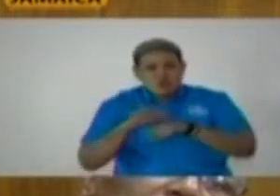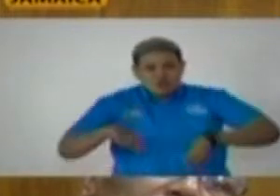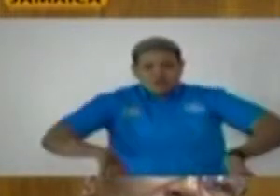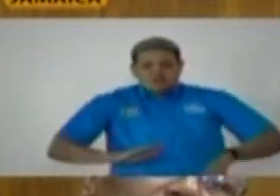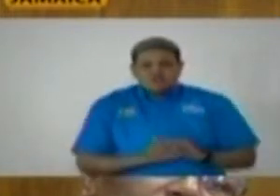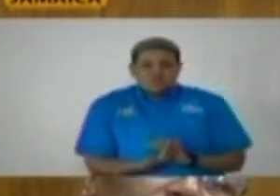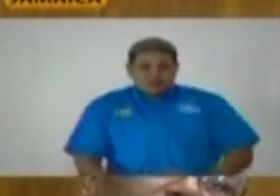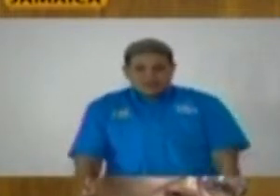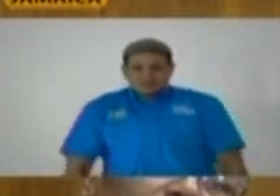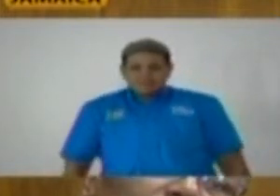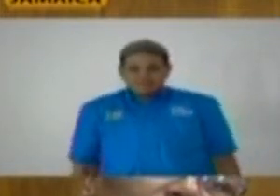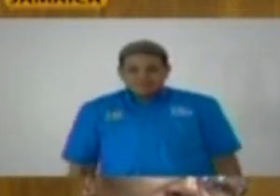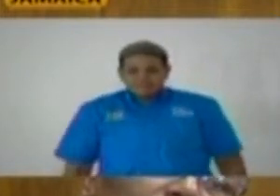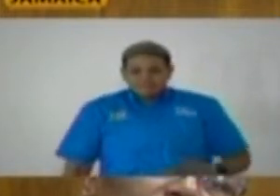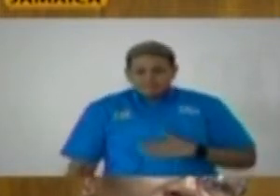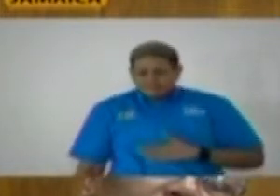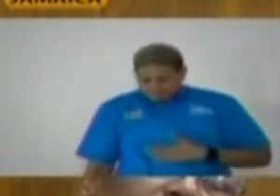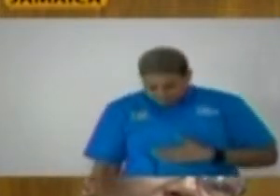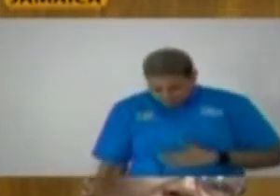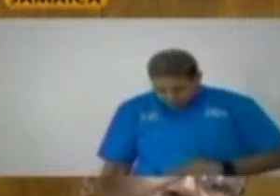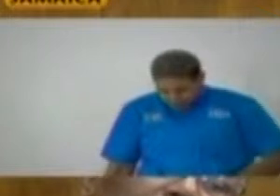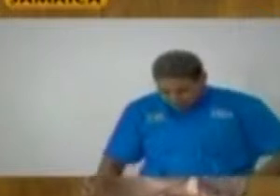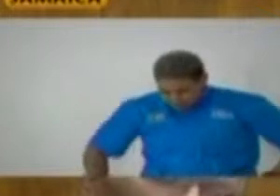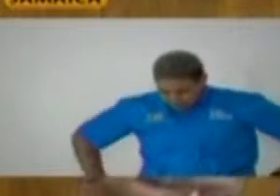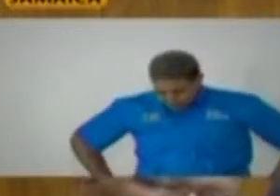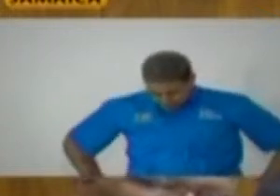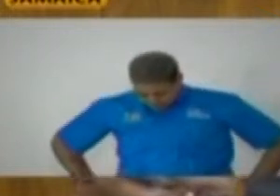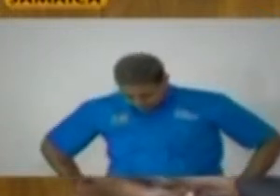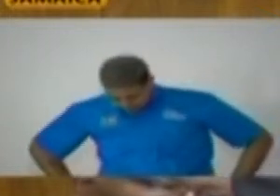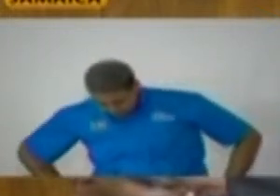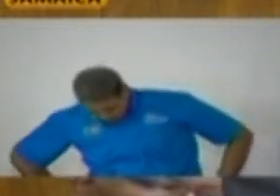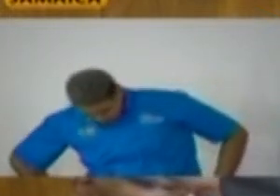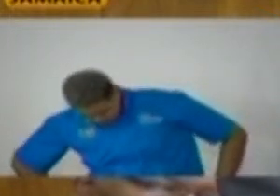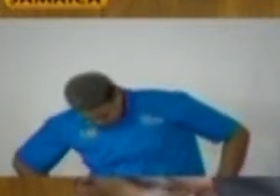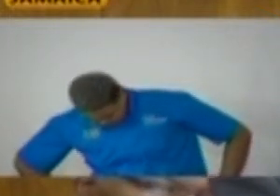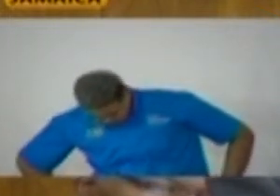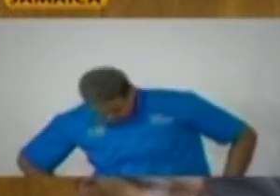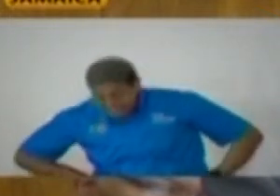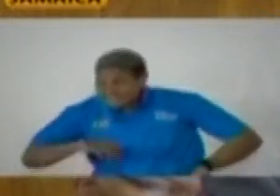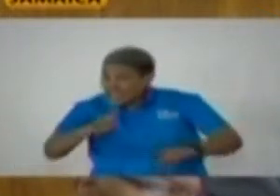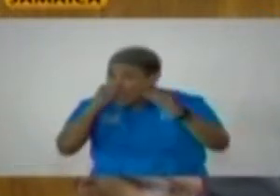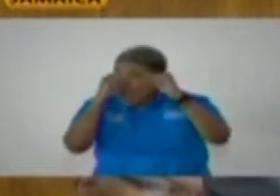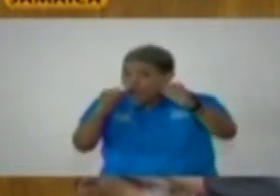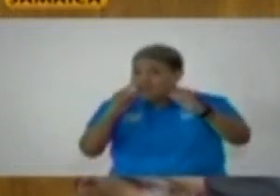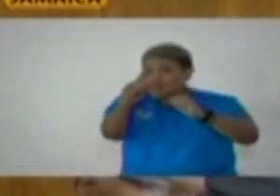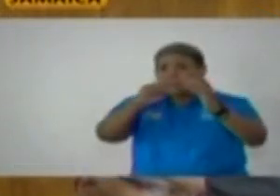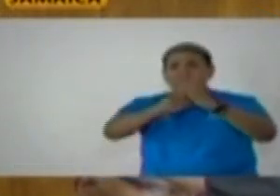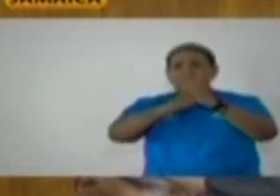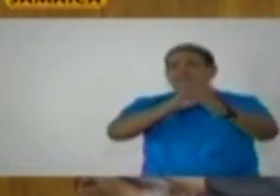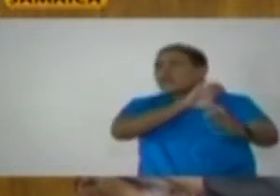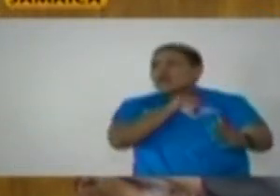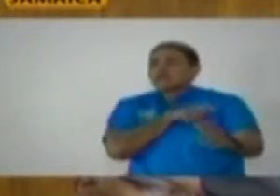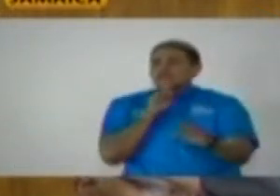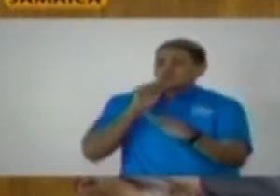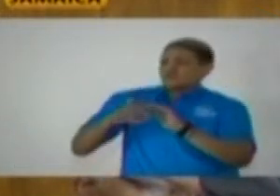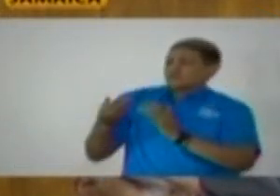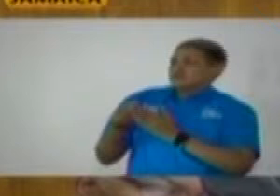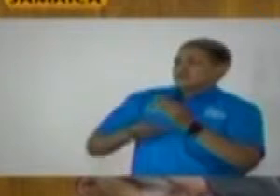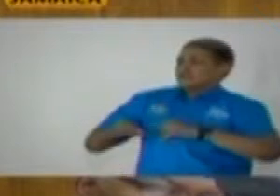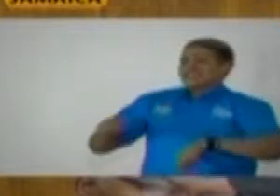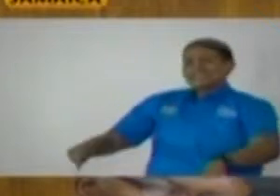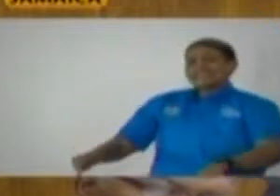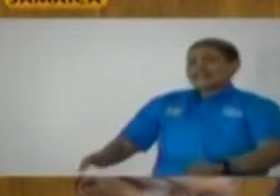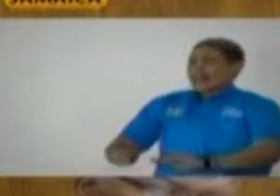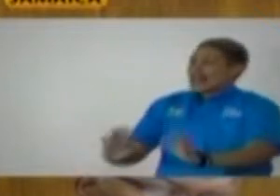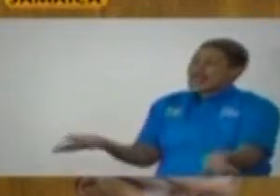Jamaica. Madam Speaker, all this confirms is that one key characteristic of the Jamaican economy is that